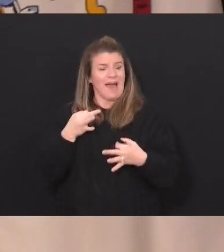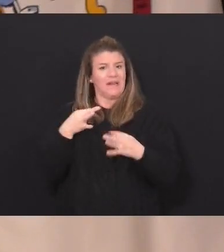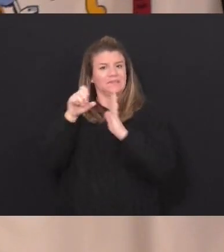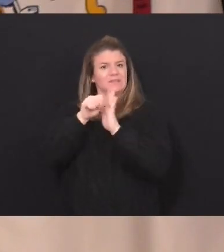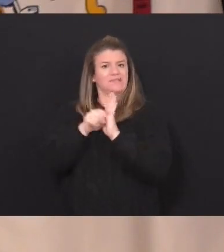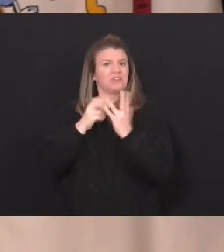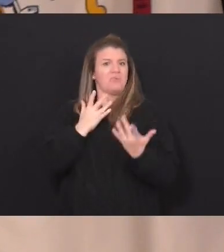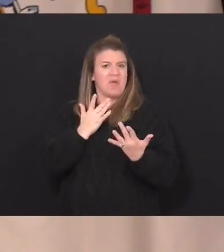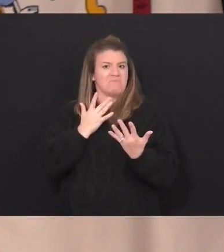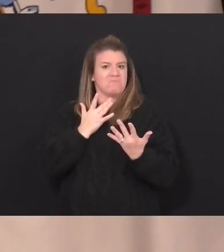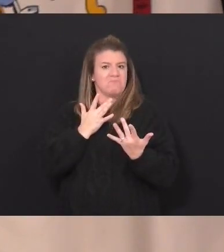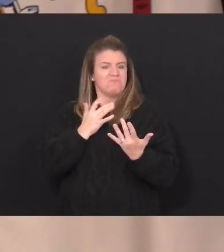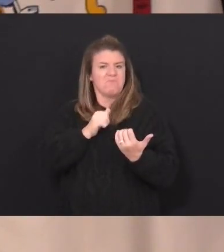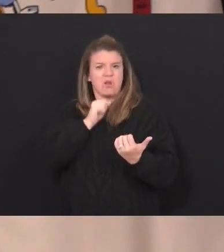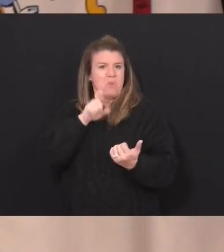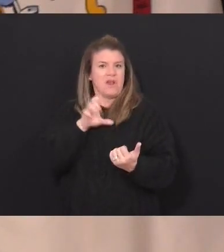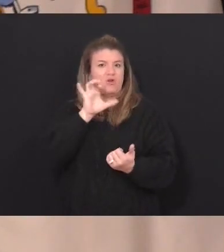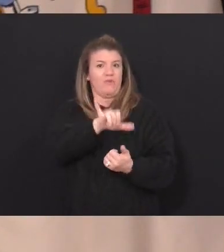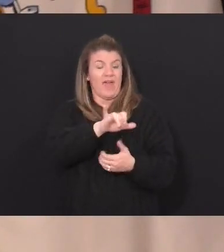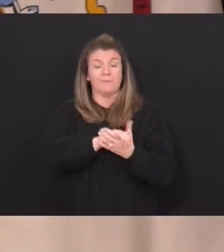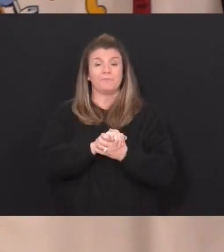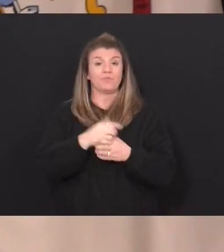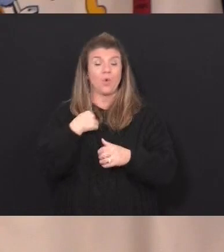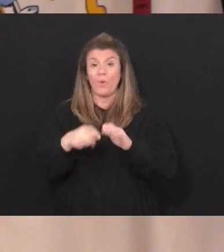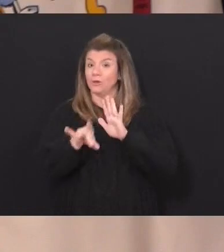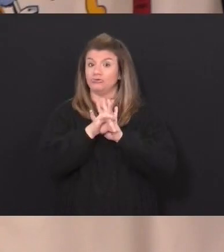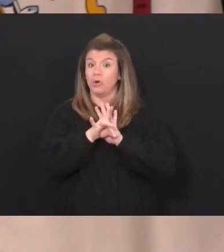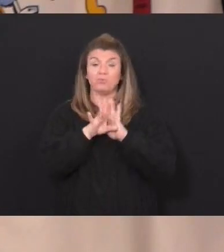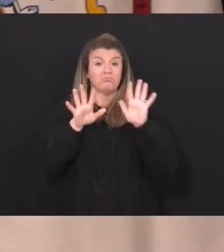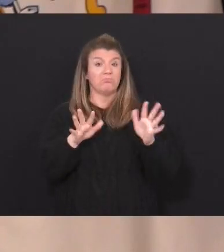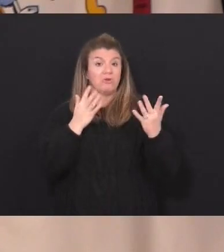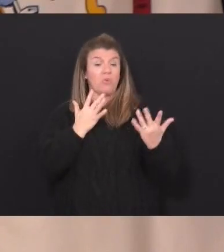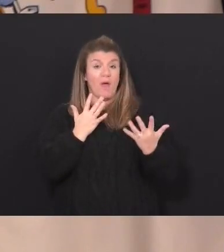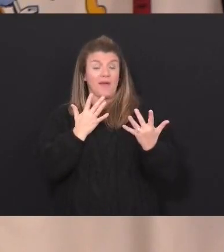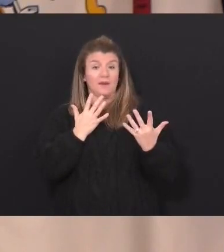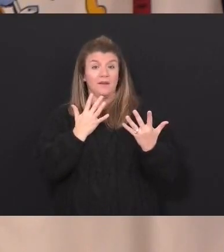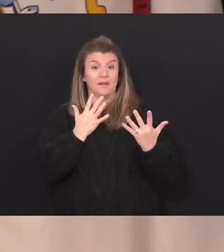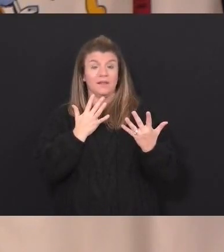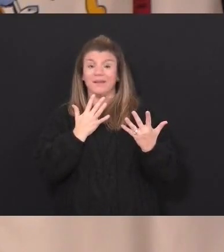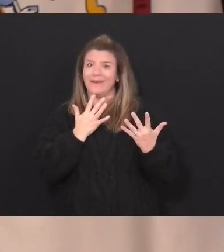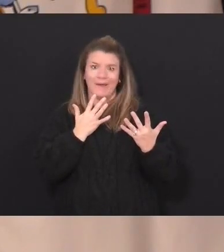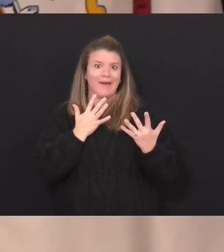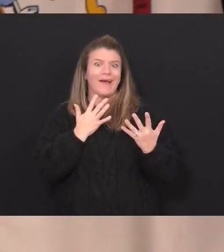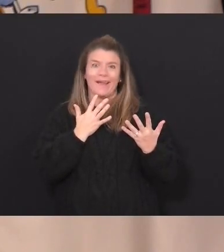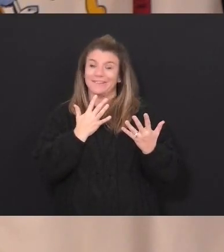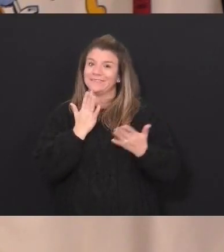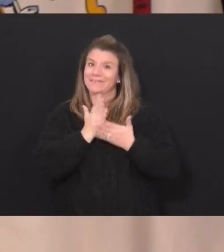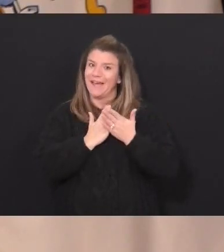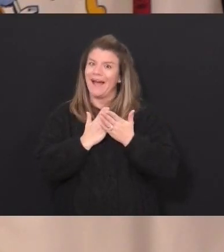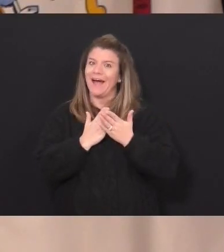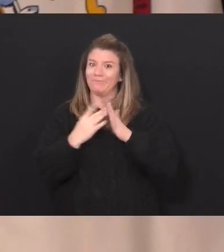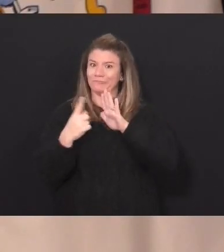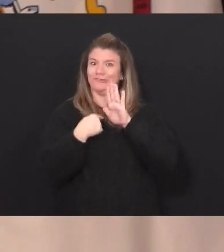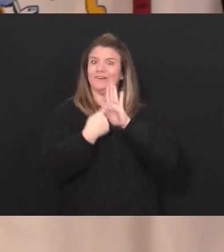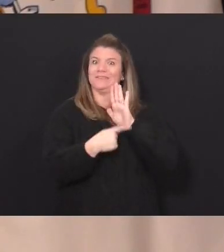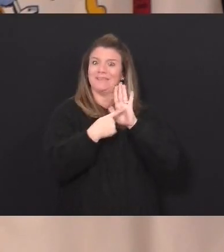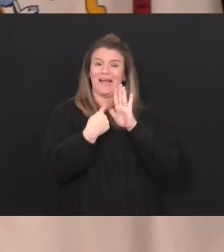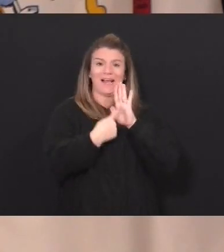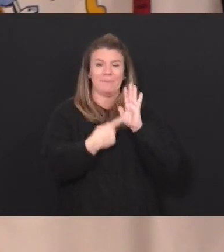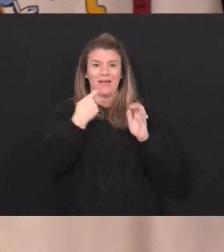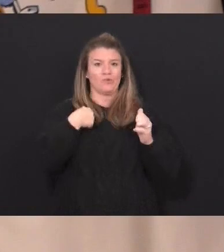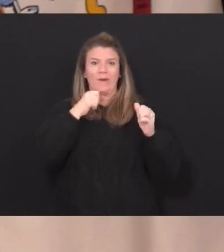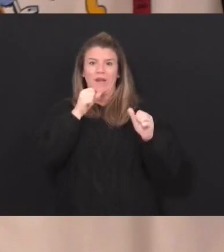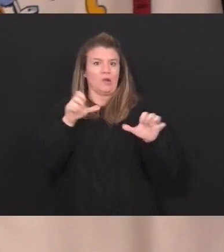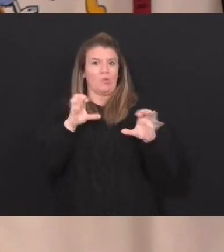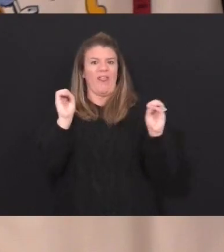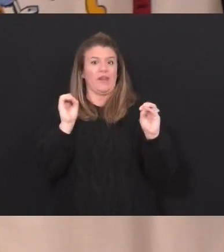that. And when we chose not to do that, we even drew a little bit of criticism about not doing it. But as